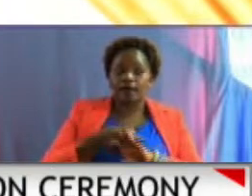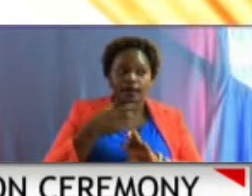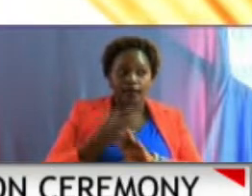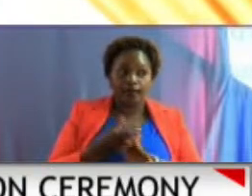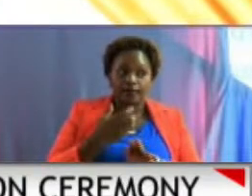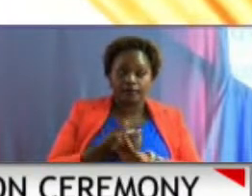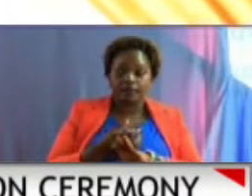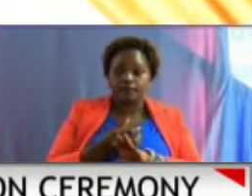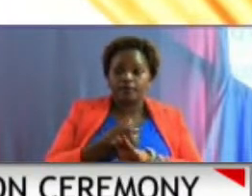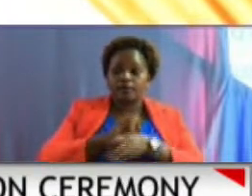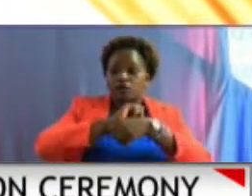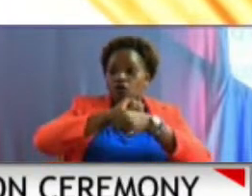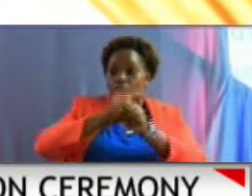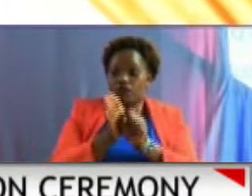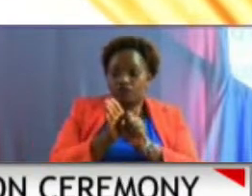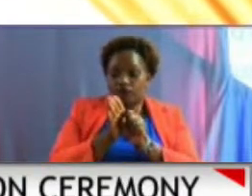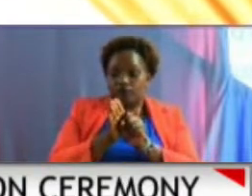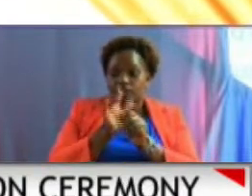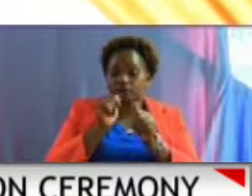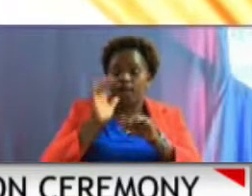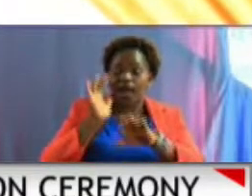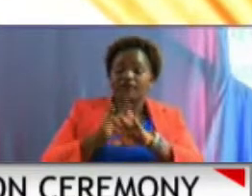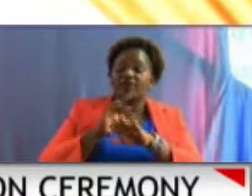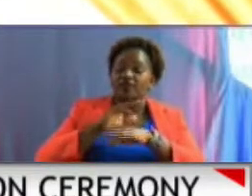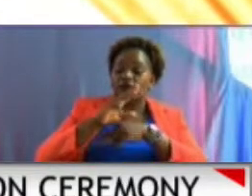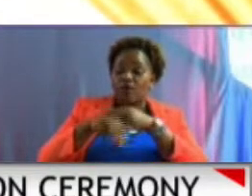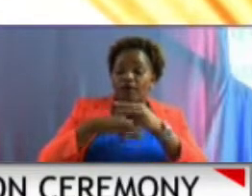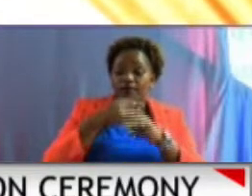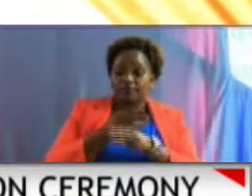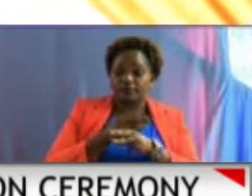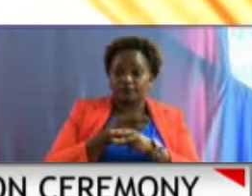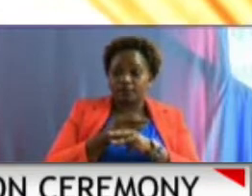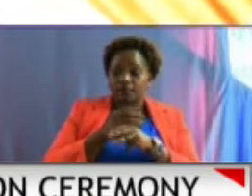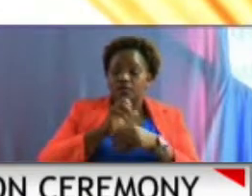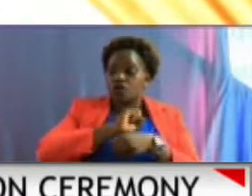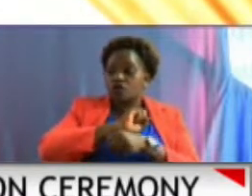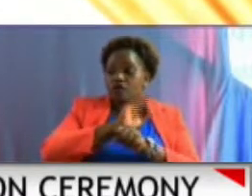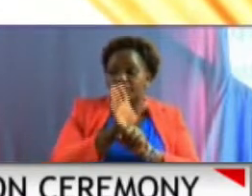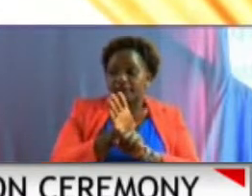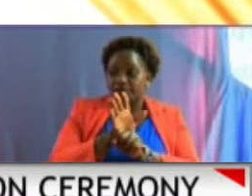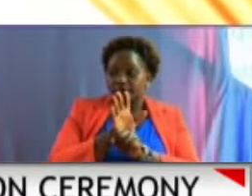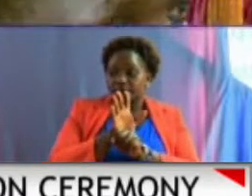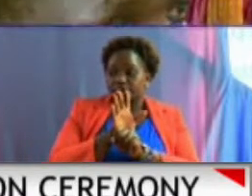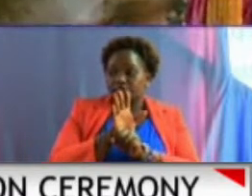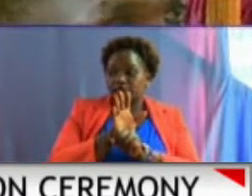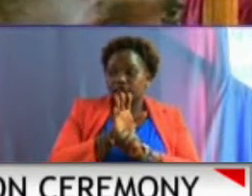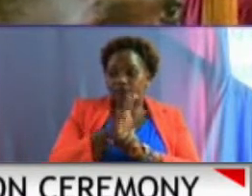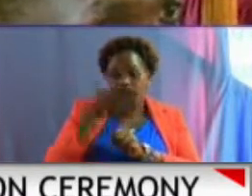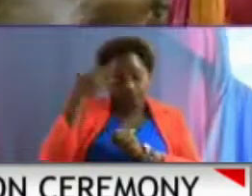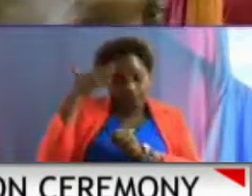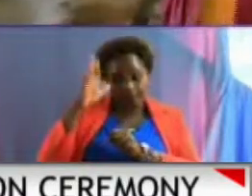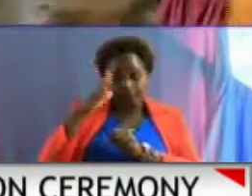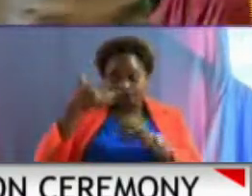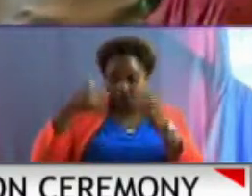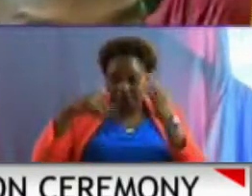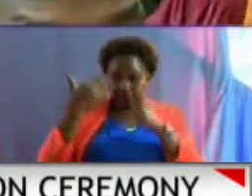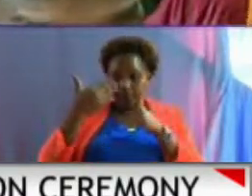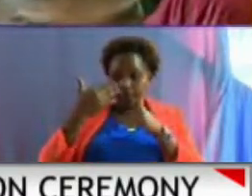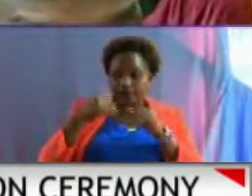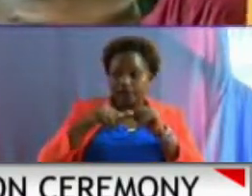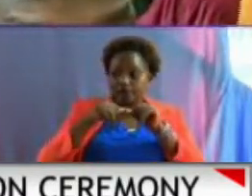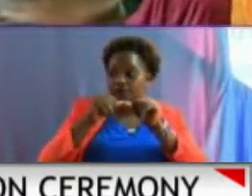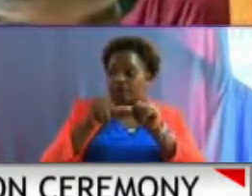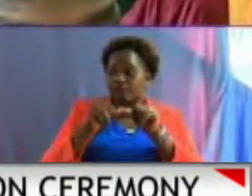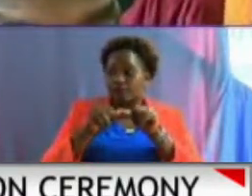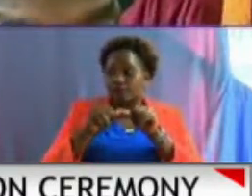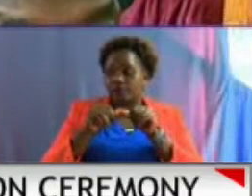difficult pandemic which is affecting the whole world, the COVID-19. I am aware that the university has continuously